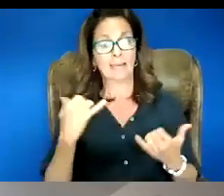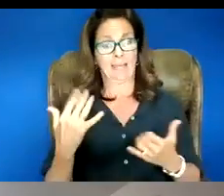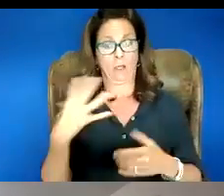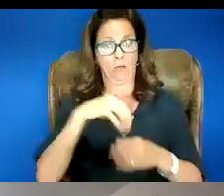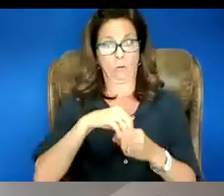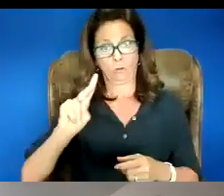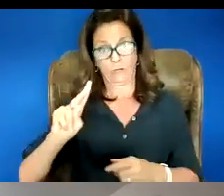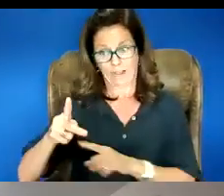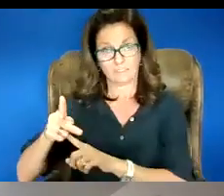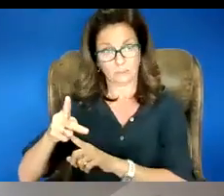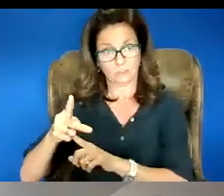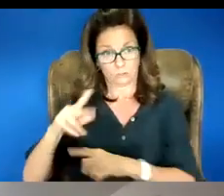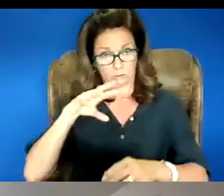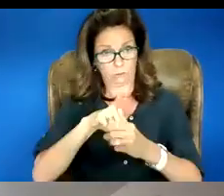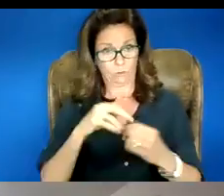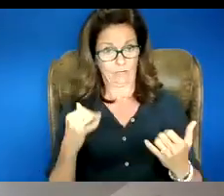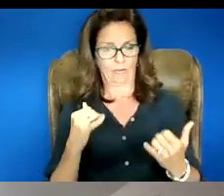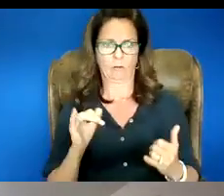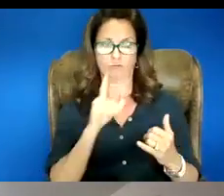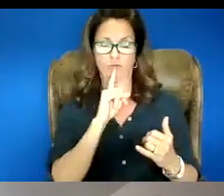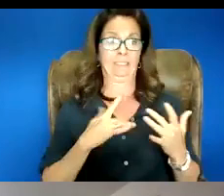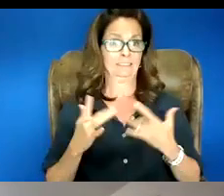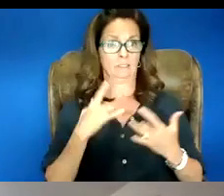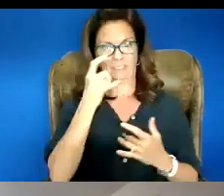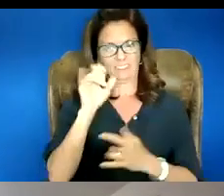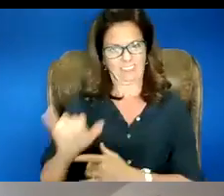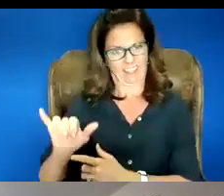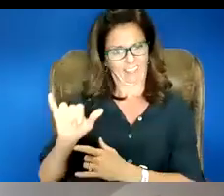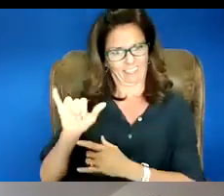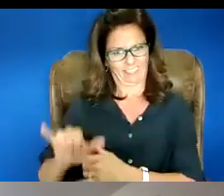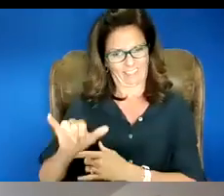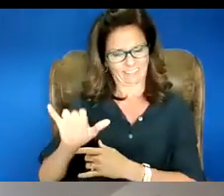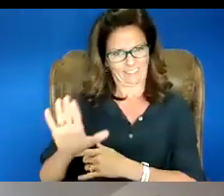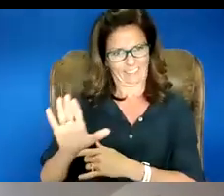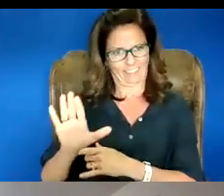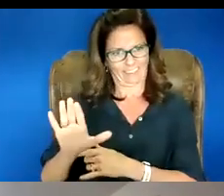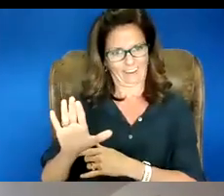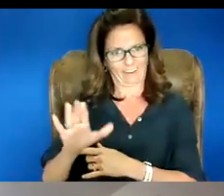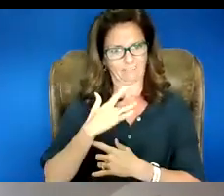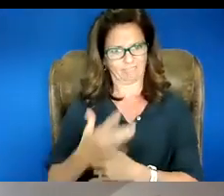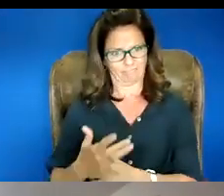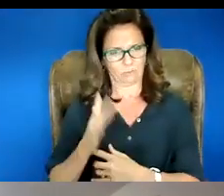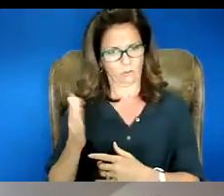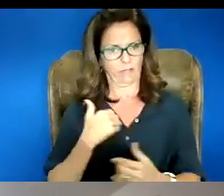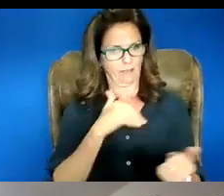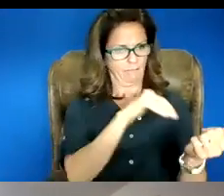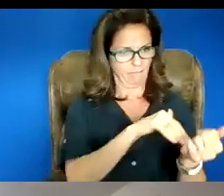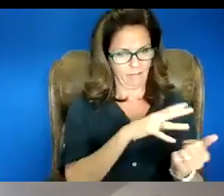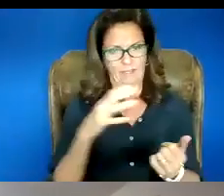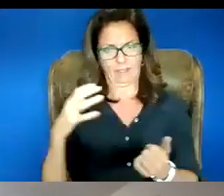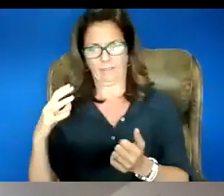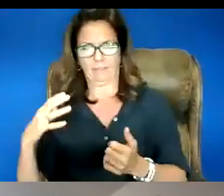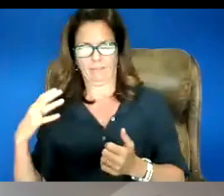that Kaiser has. They are the health plan and the healthcare provider. So this was a natural fit